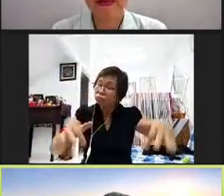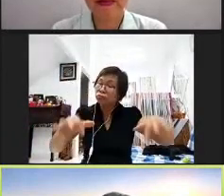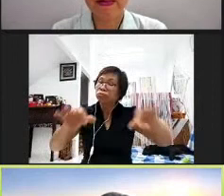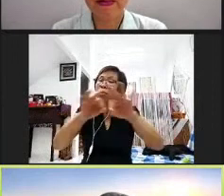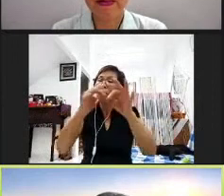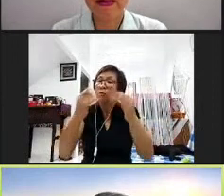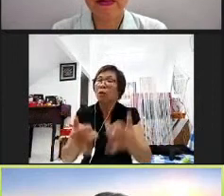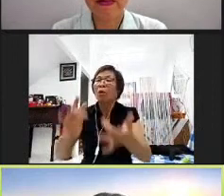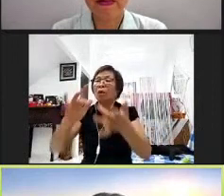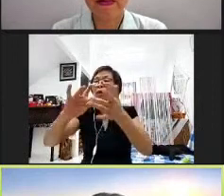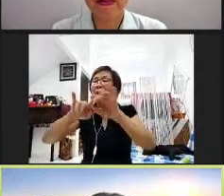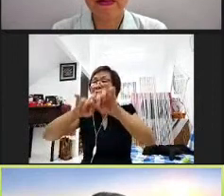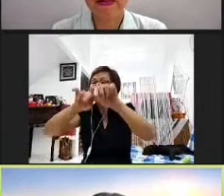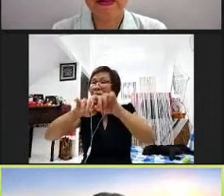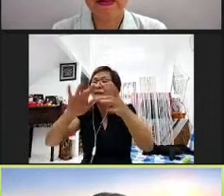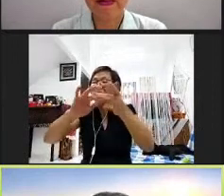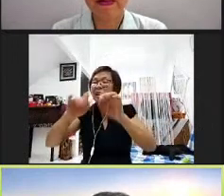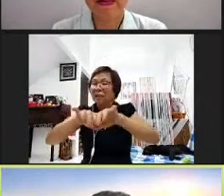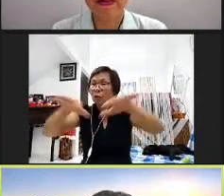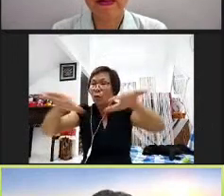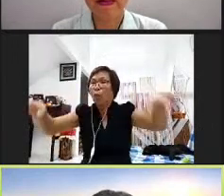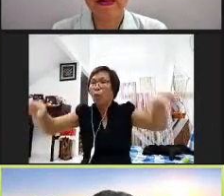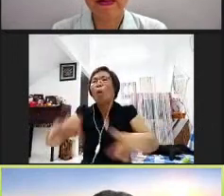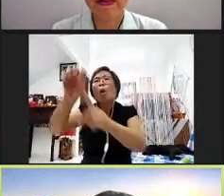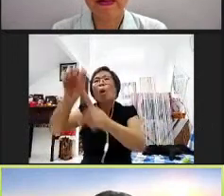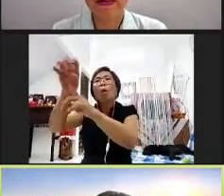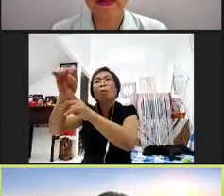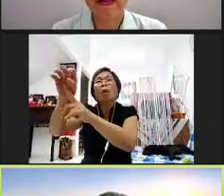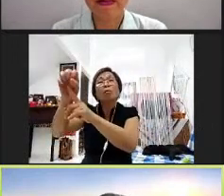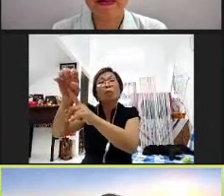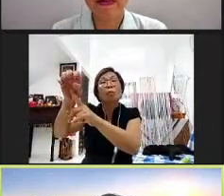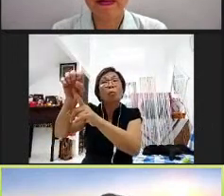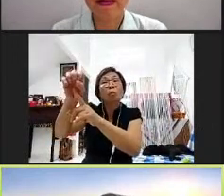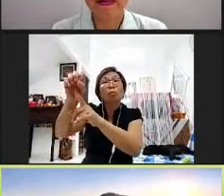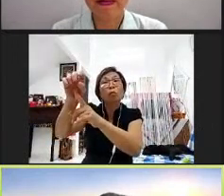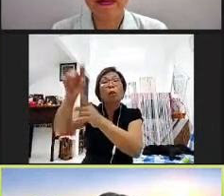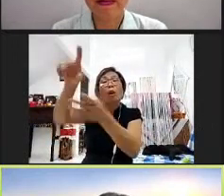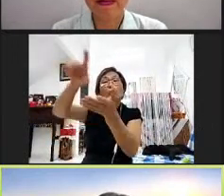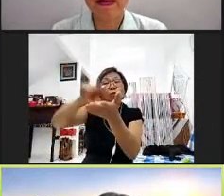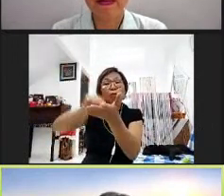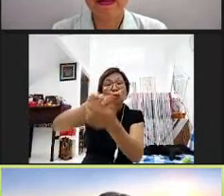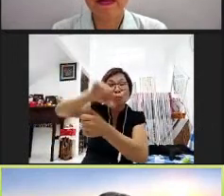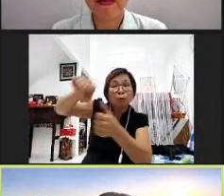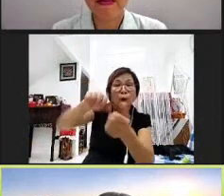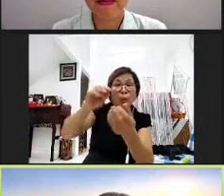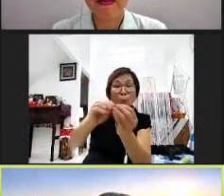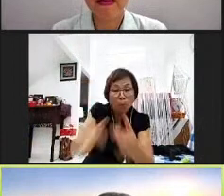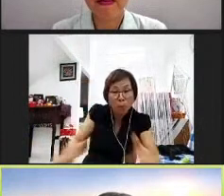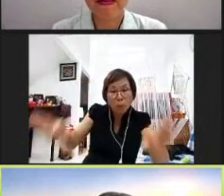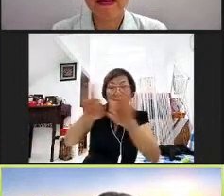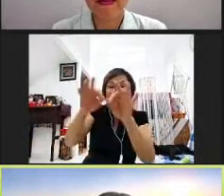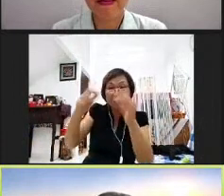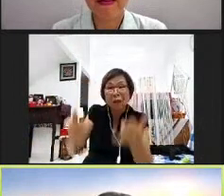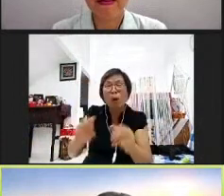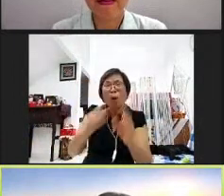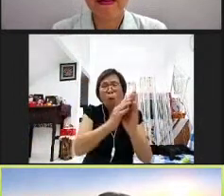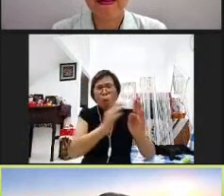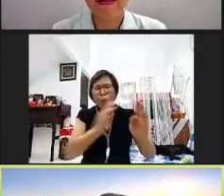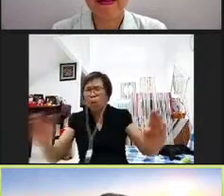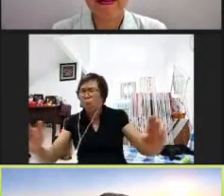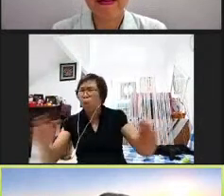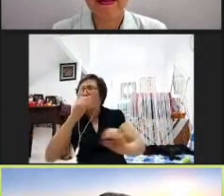Internet, Wi-Fi, social media has become so important to us. And over this 1 whole year, we have